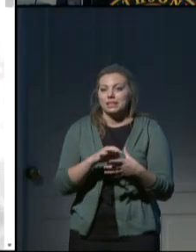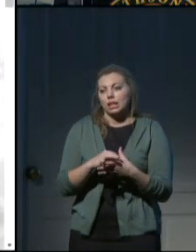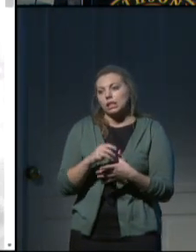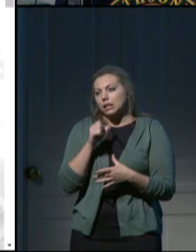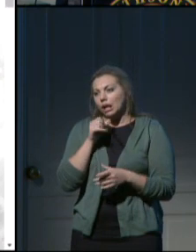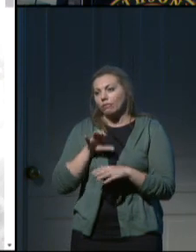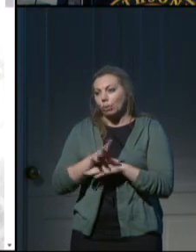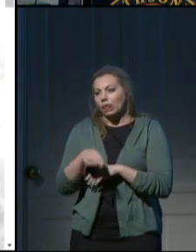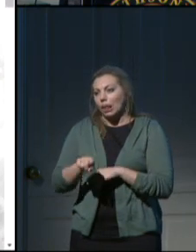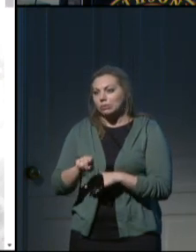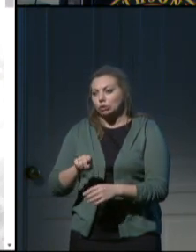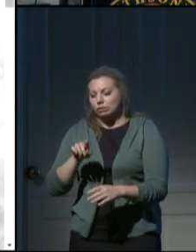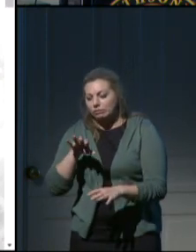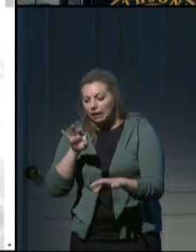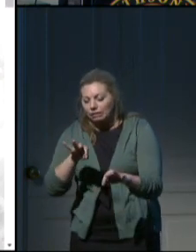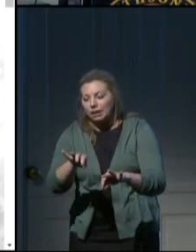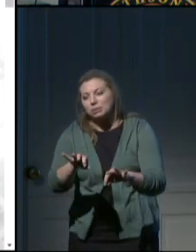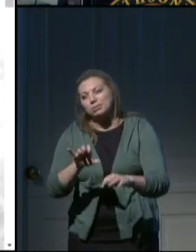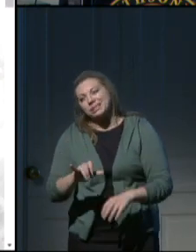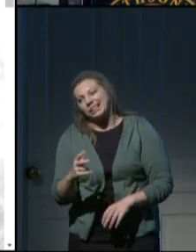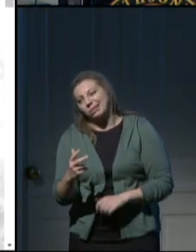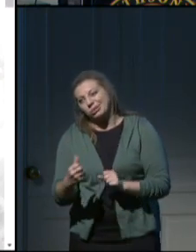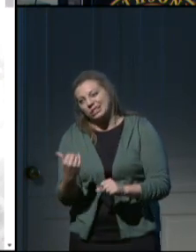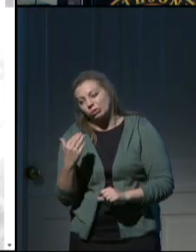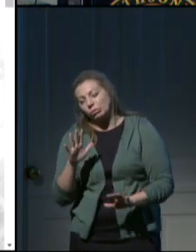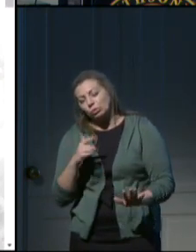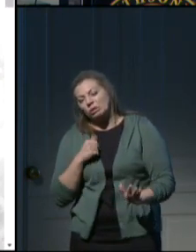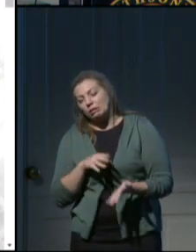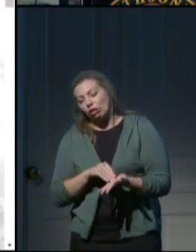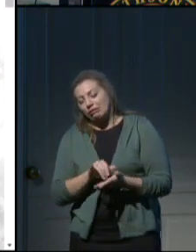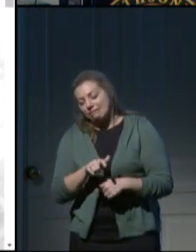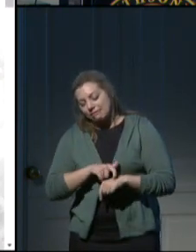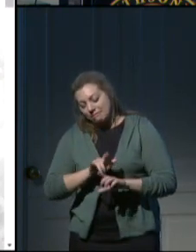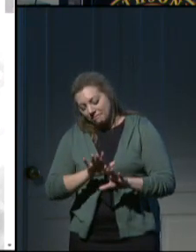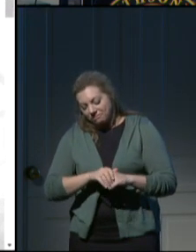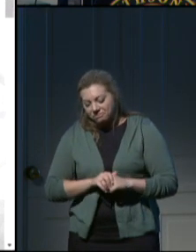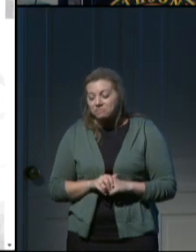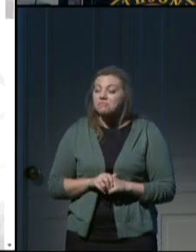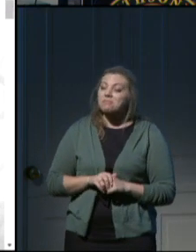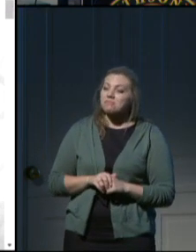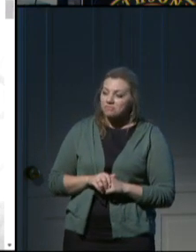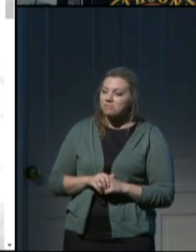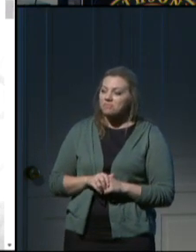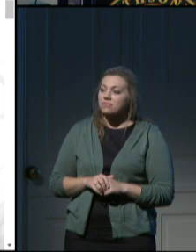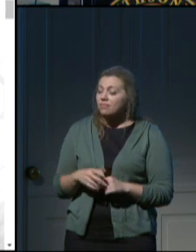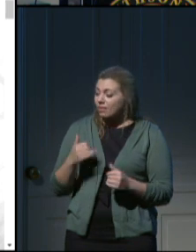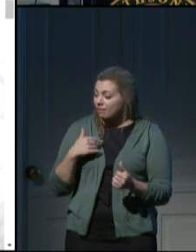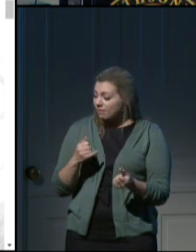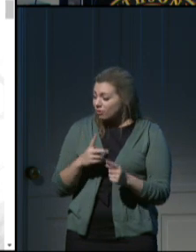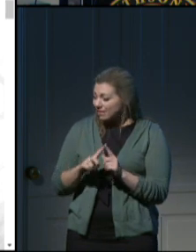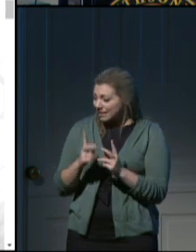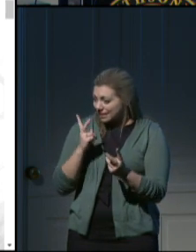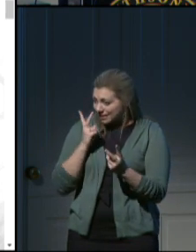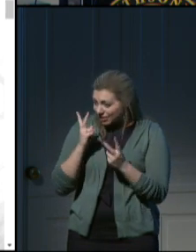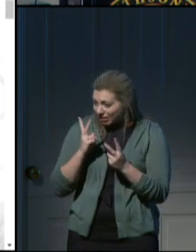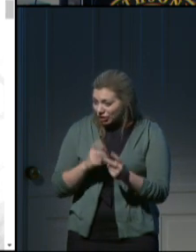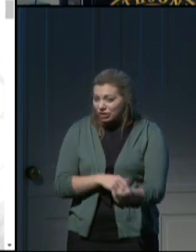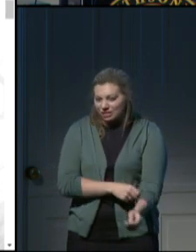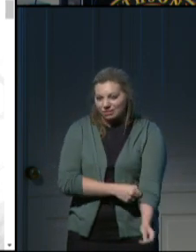find it, but that was 3 years ago, so we were learning. But we had several visits. We were allowed